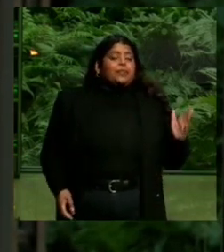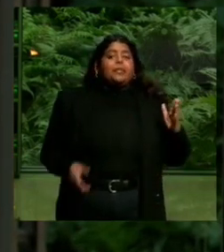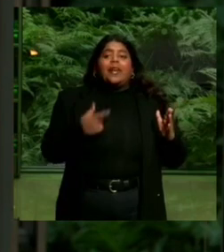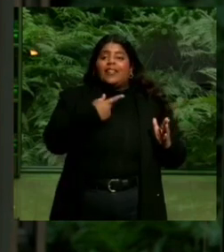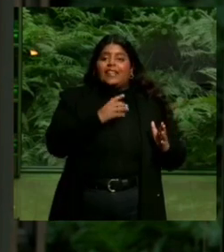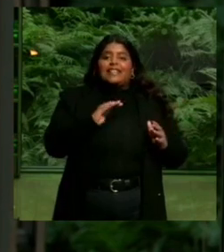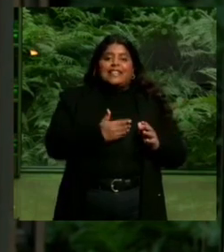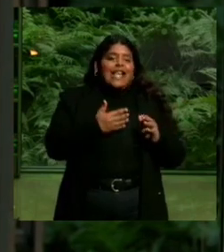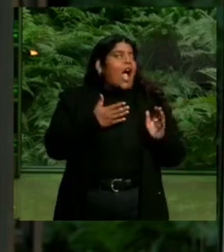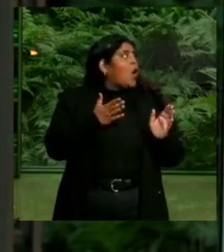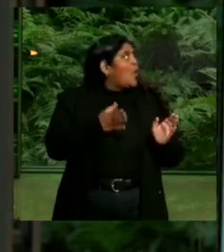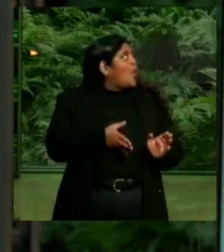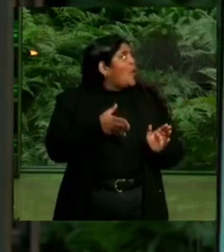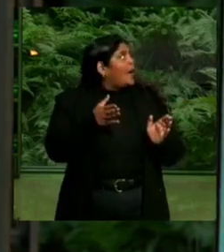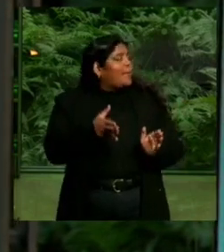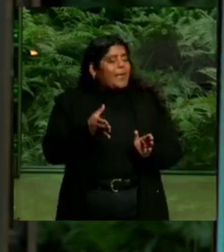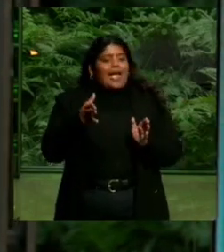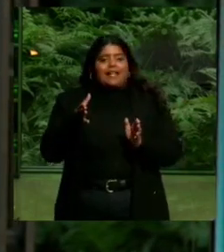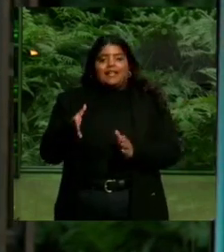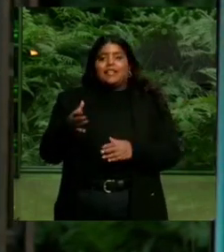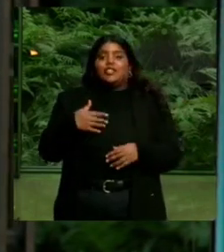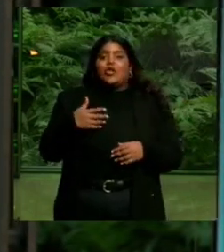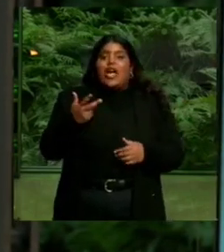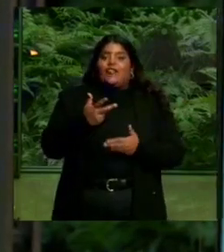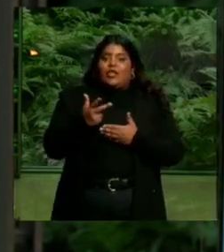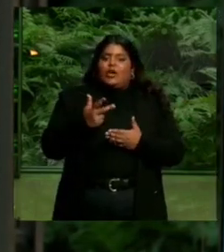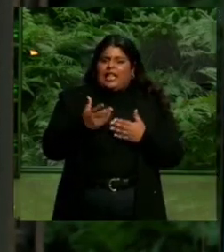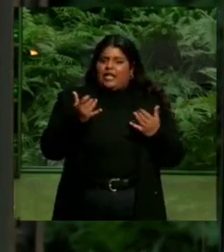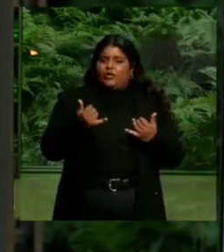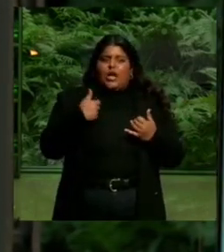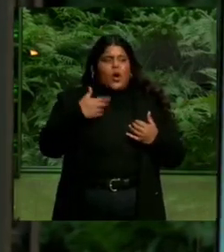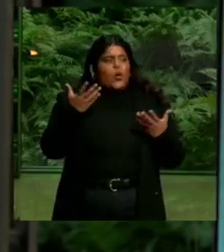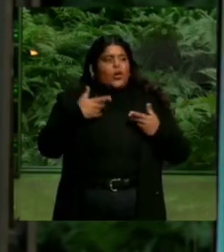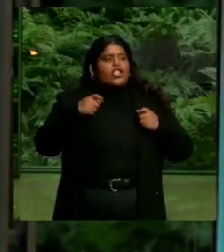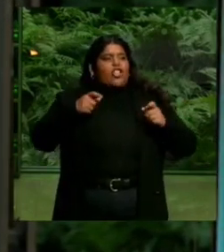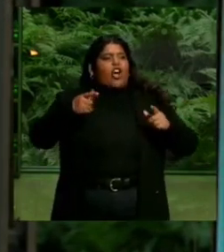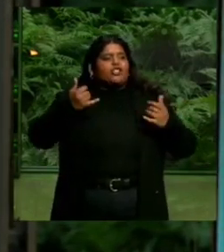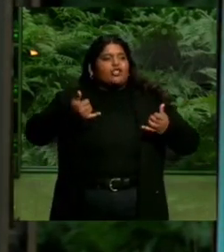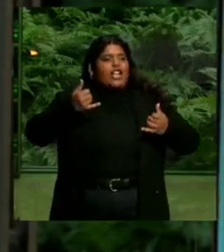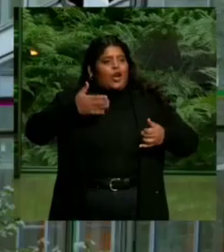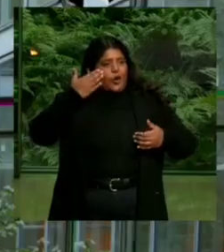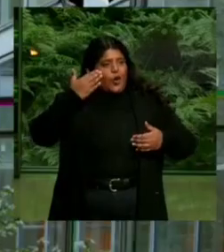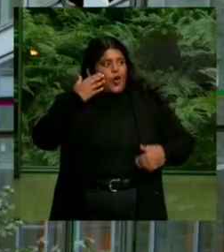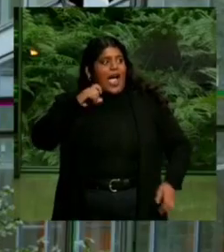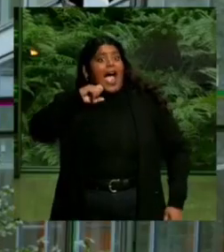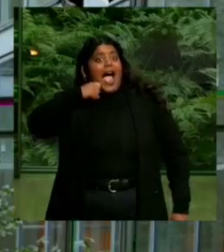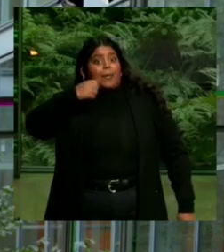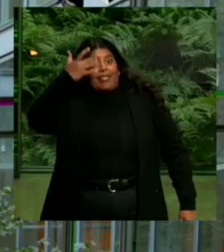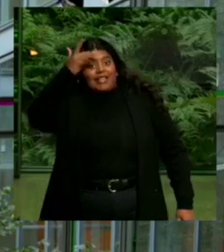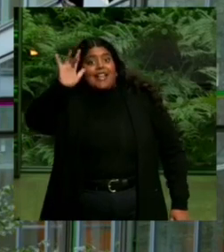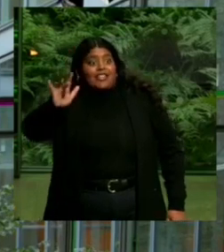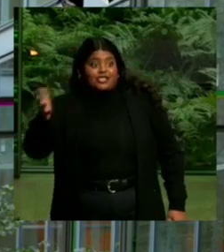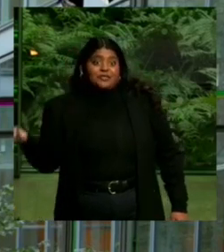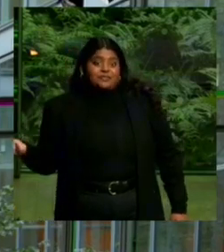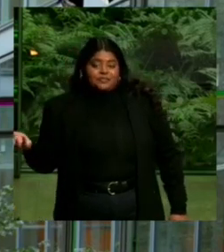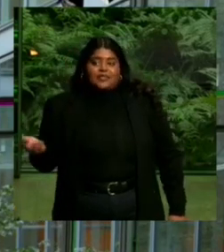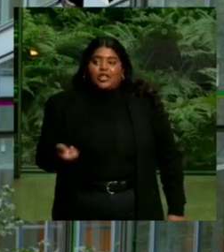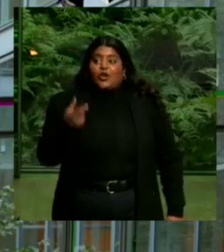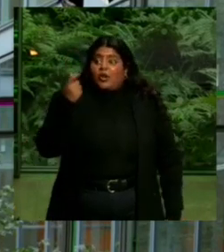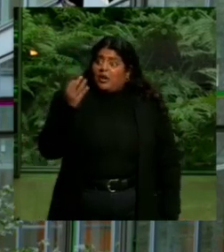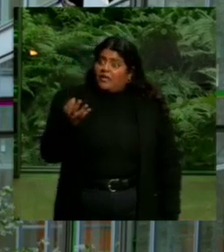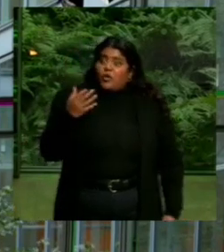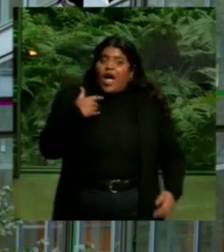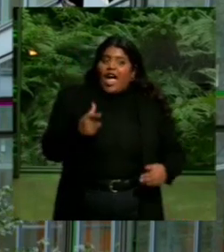at, and every 3 weeks, today, who knows what got launched today? Anybody? Apple Intelligence. So if you have